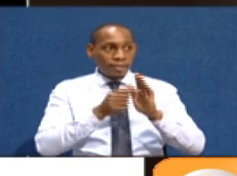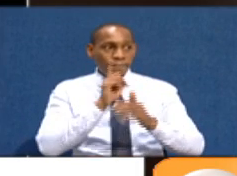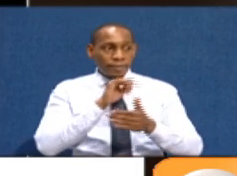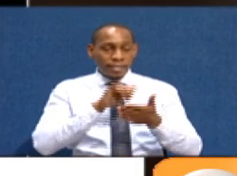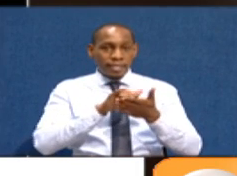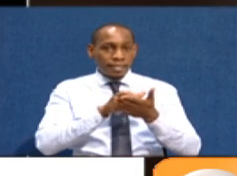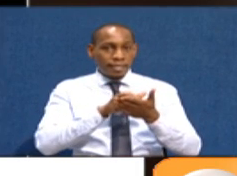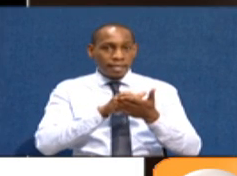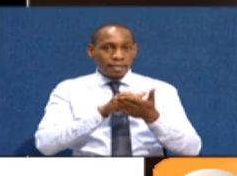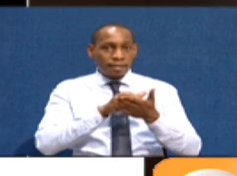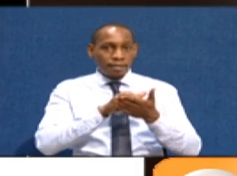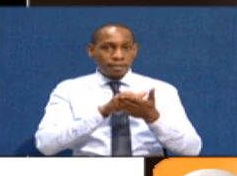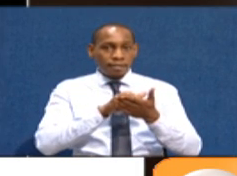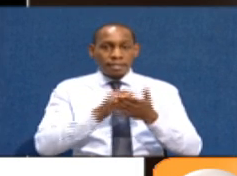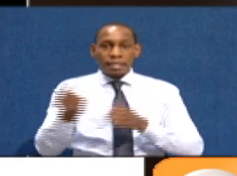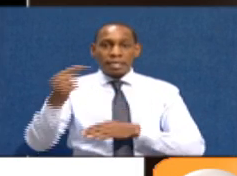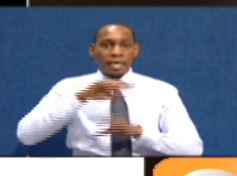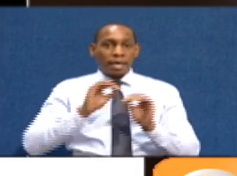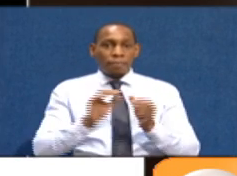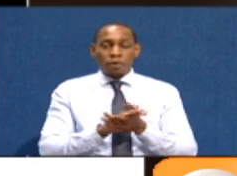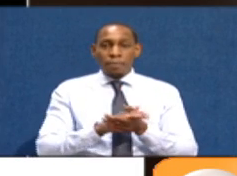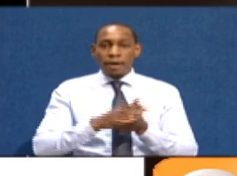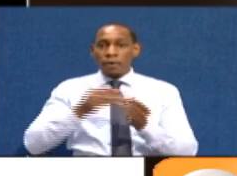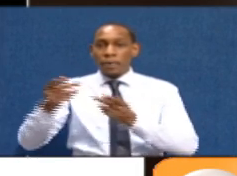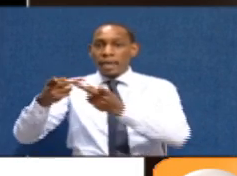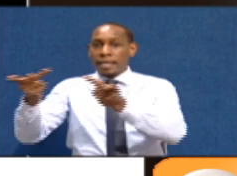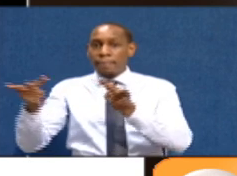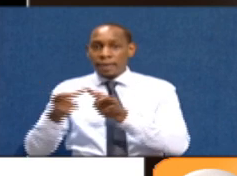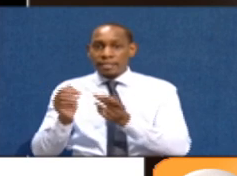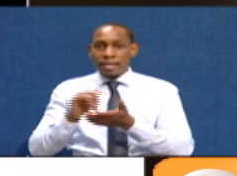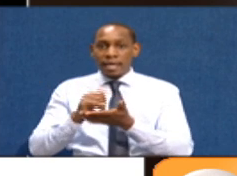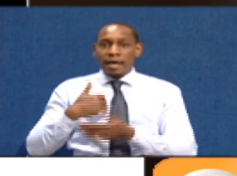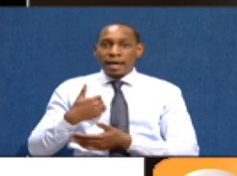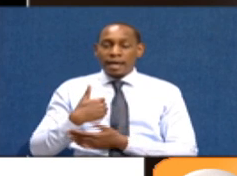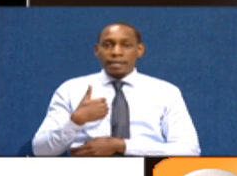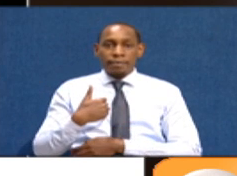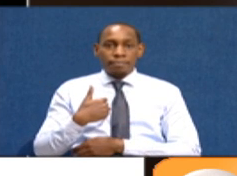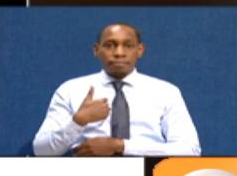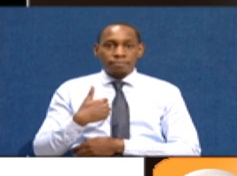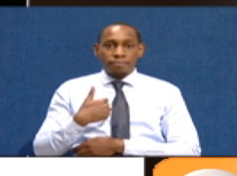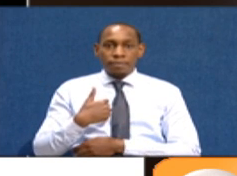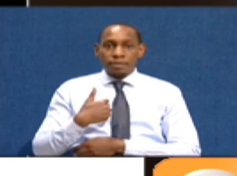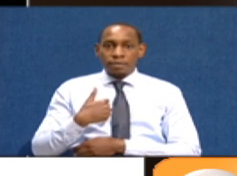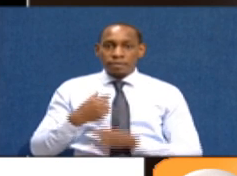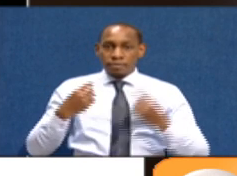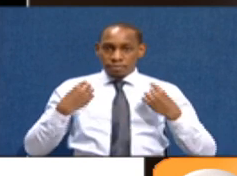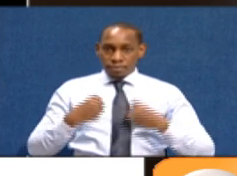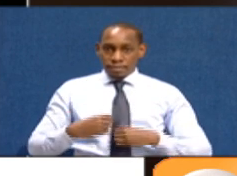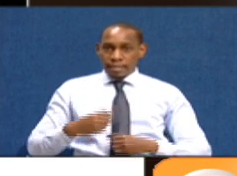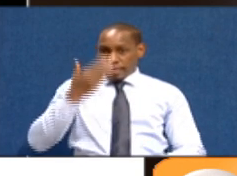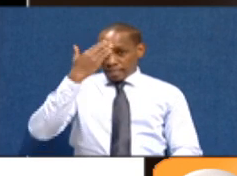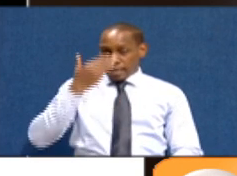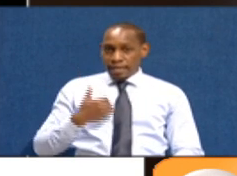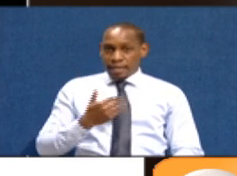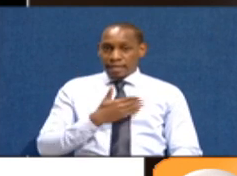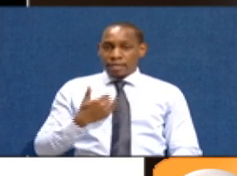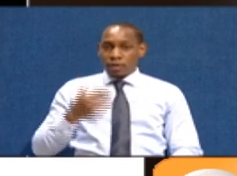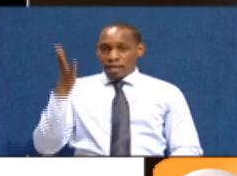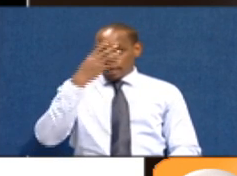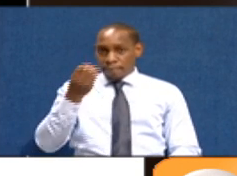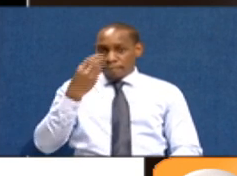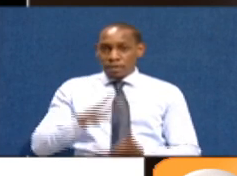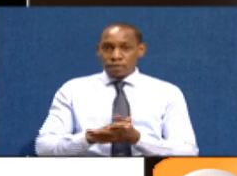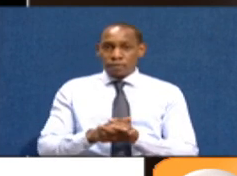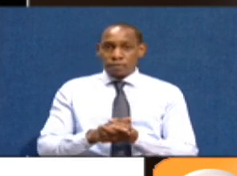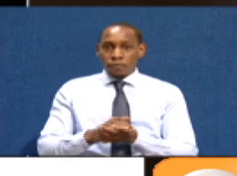extent of it, because, you know, she didn't show. I was at her place, and she had a rosary, and she's not Catholic, and a beautiful rosary. And it's I was just like, hanging wow. There. She's hanging on a